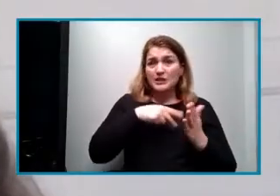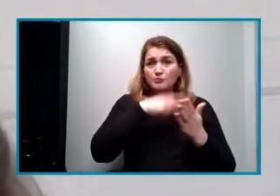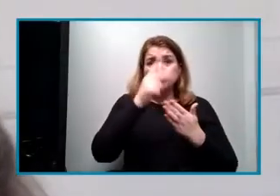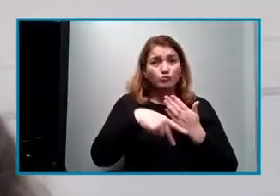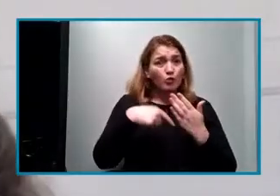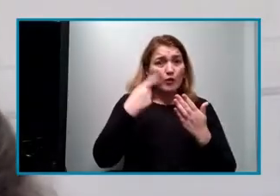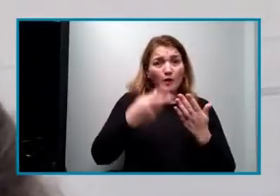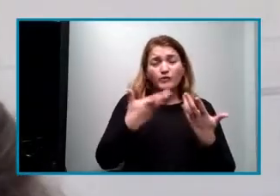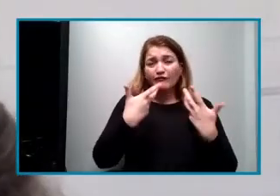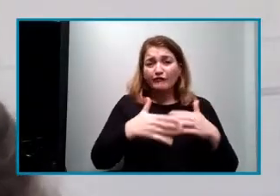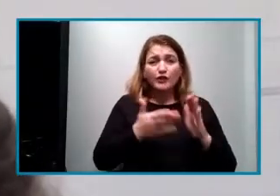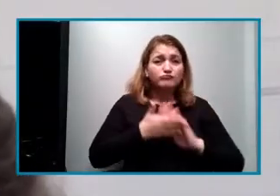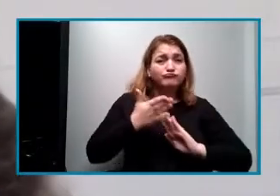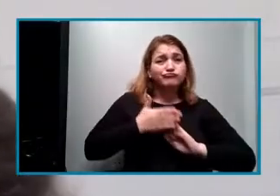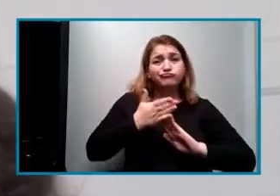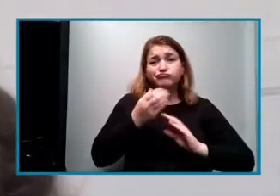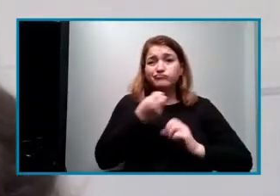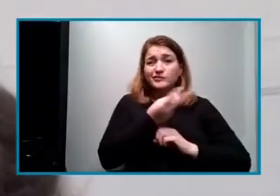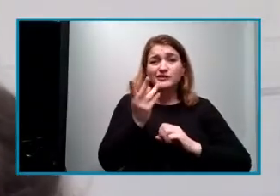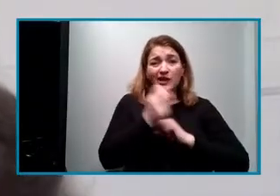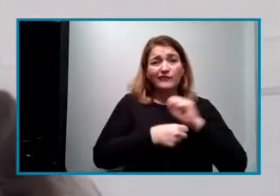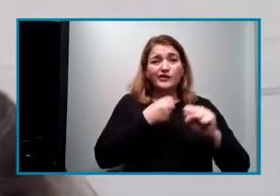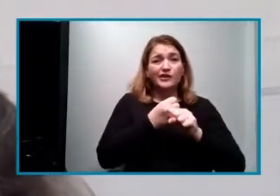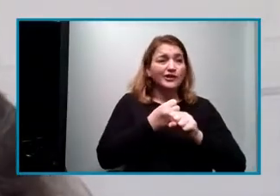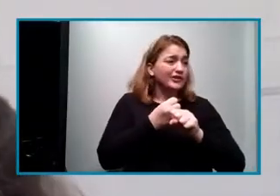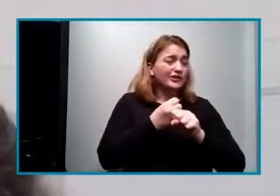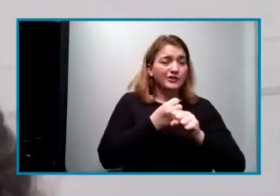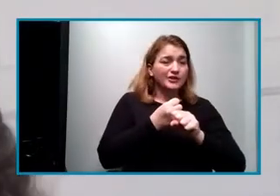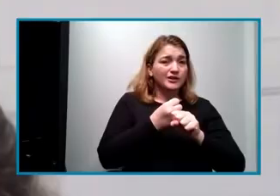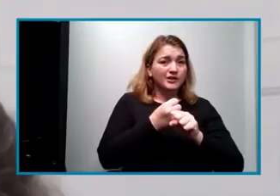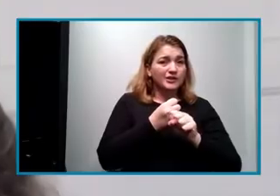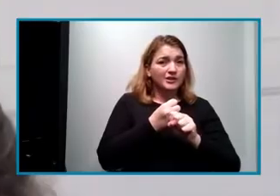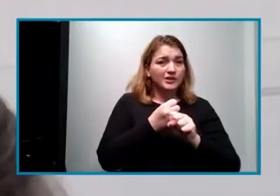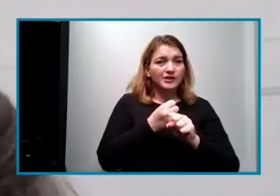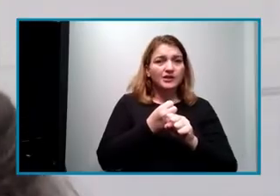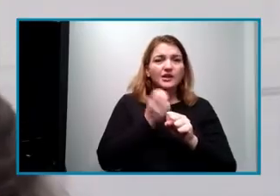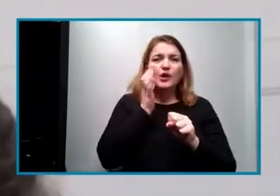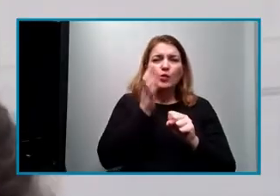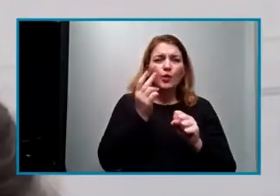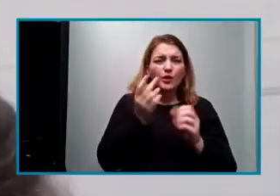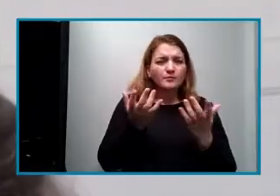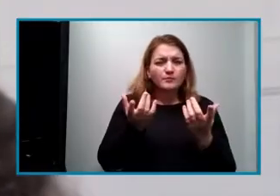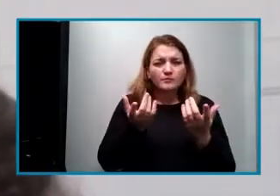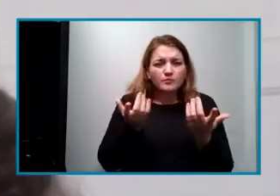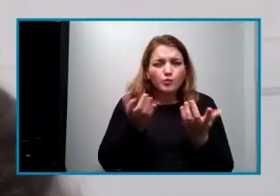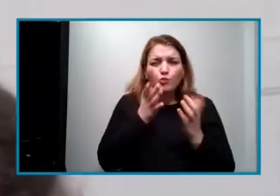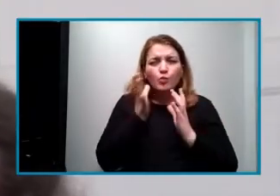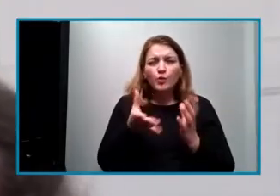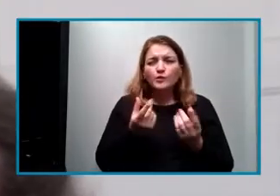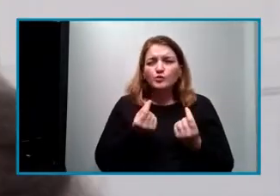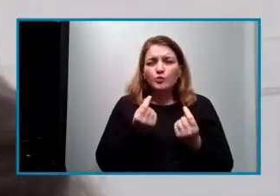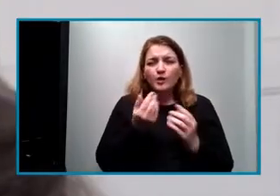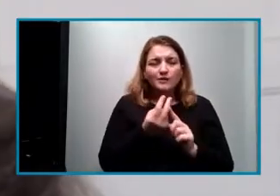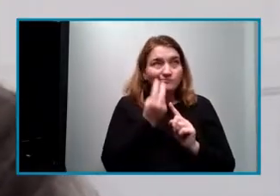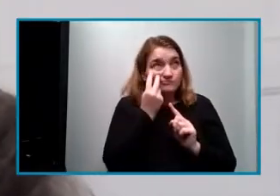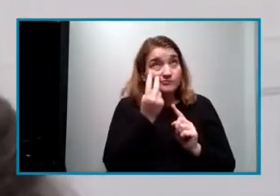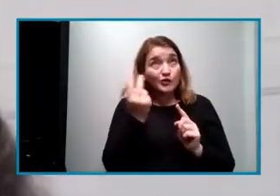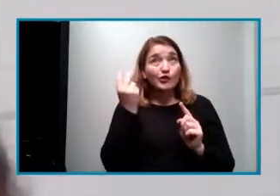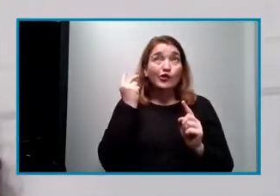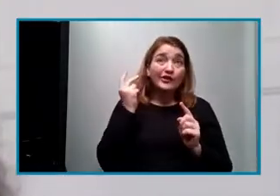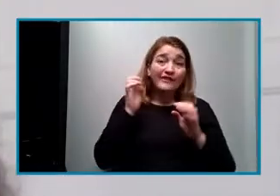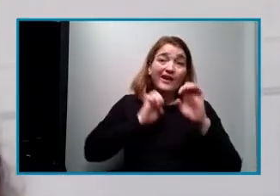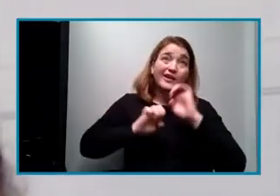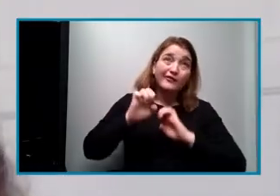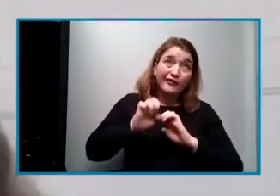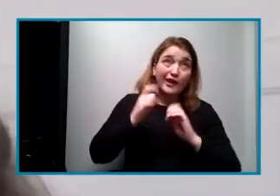several years, and that it was going to be about looking back at what we had done and sort of evaluating what we had done.